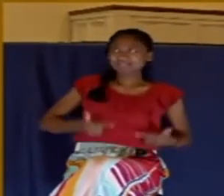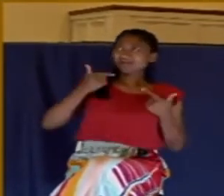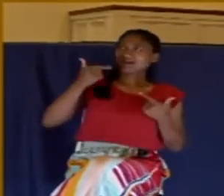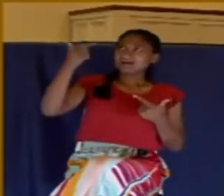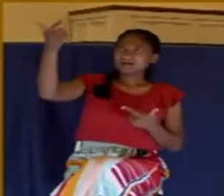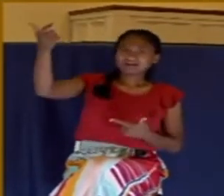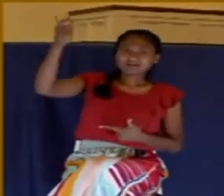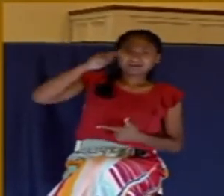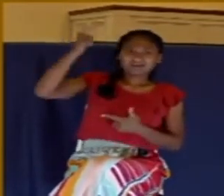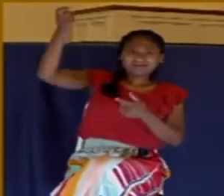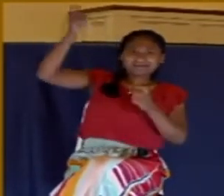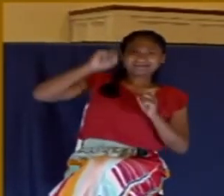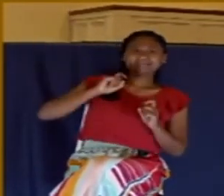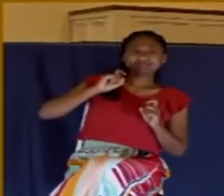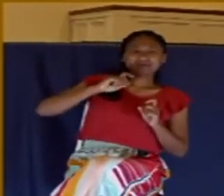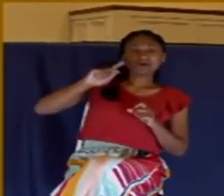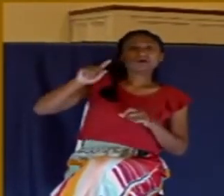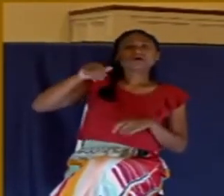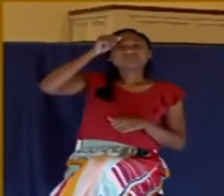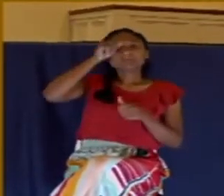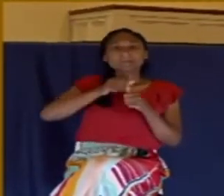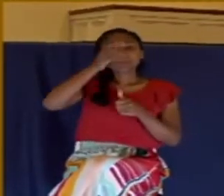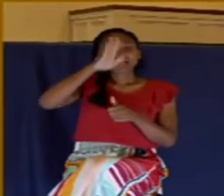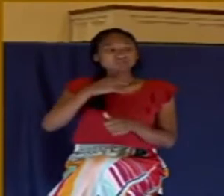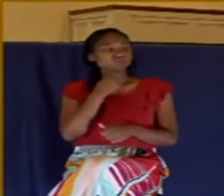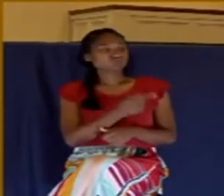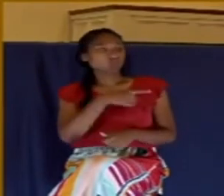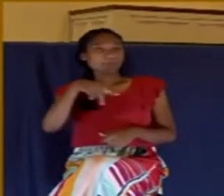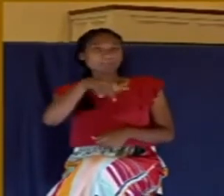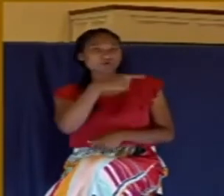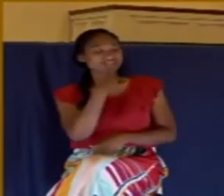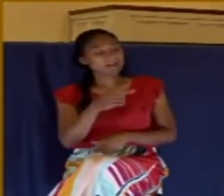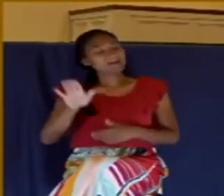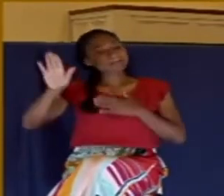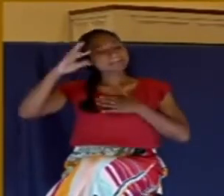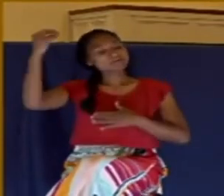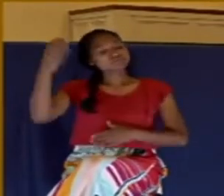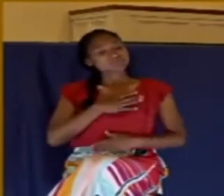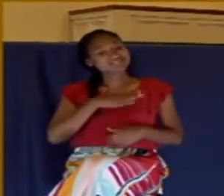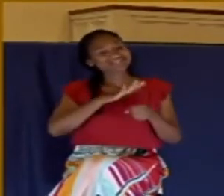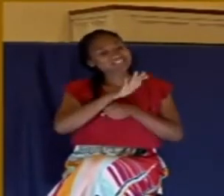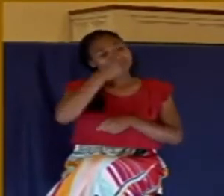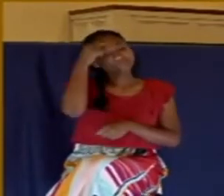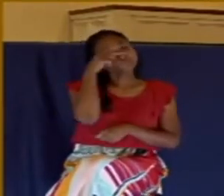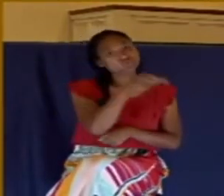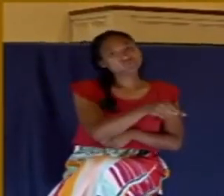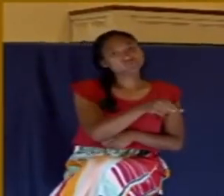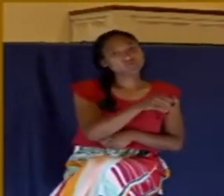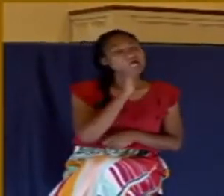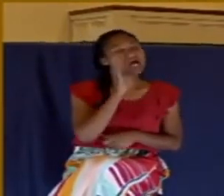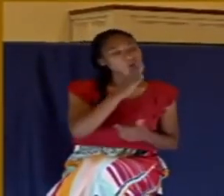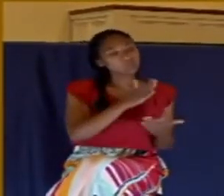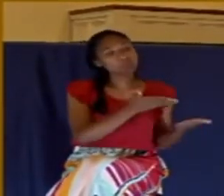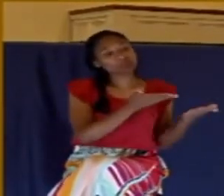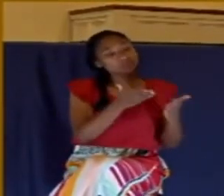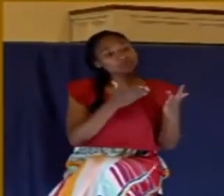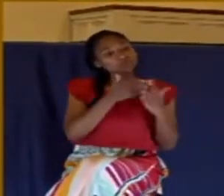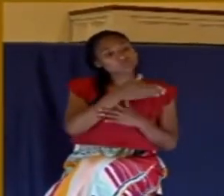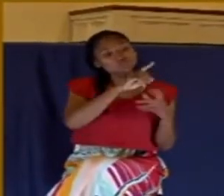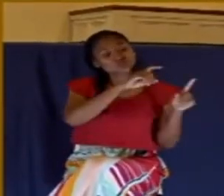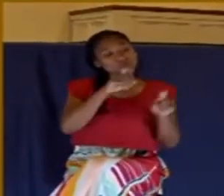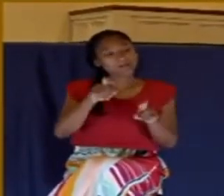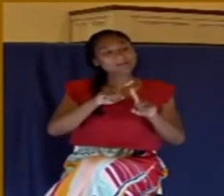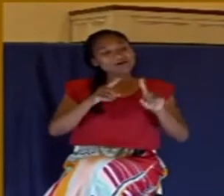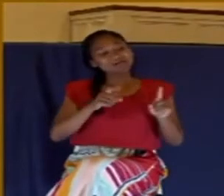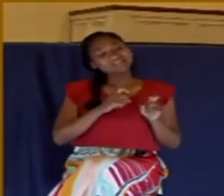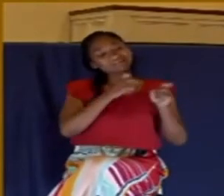when God said, Paul, my grace is sufficient for you. I'll bring you through this, and I'll give you a portion of my grace that'll